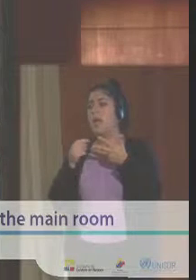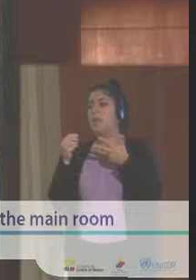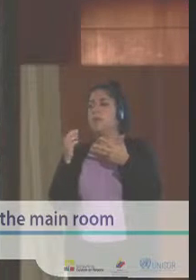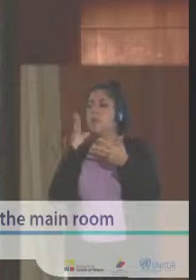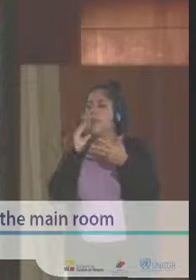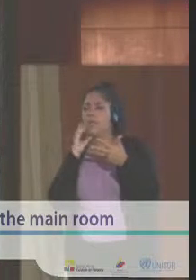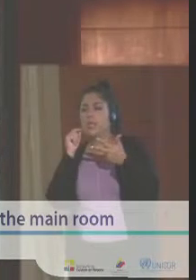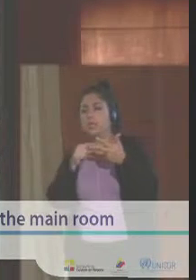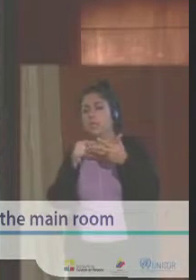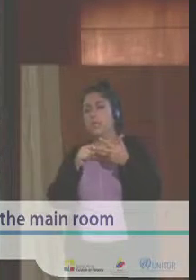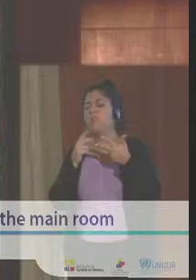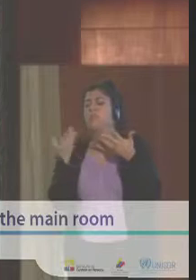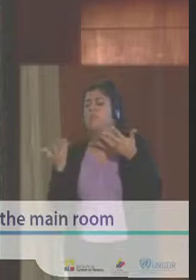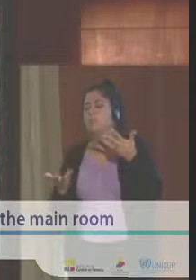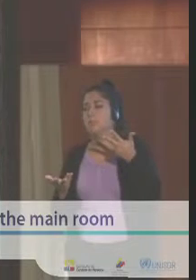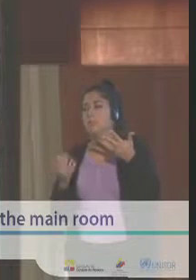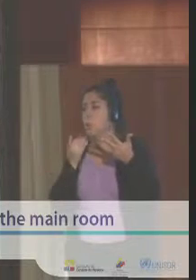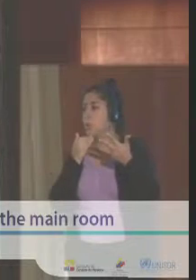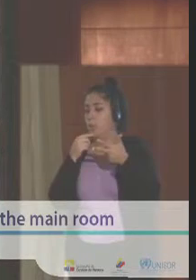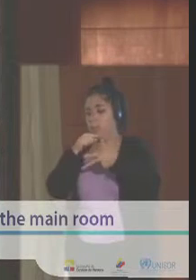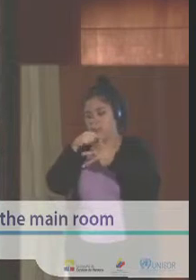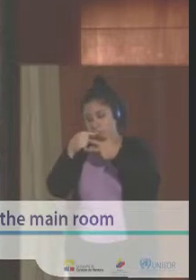case studies.